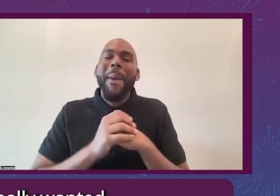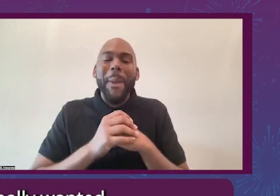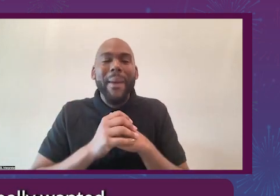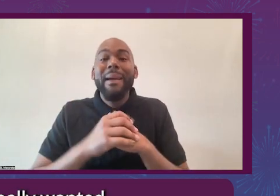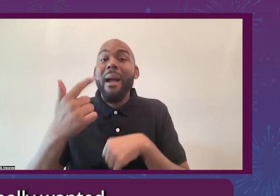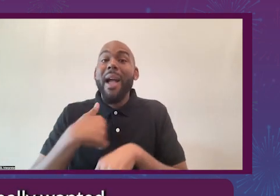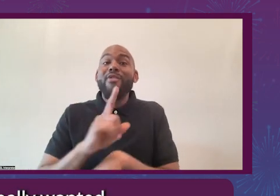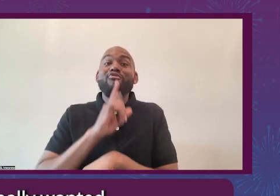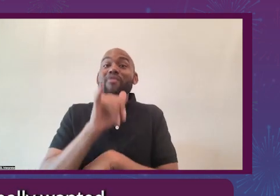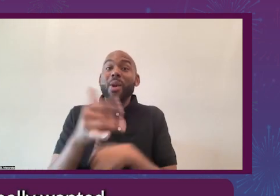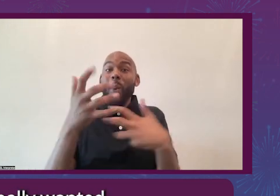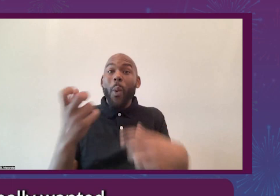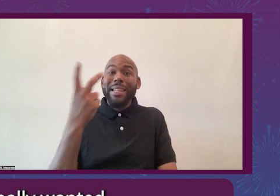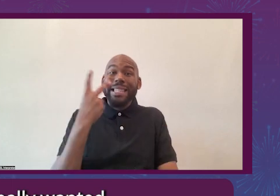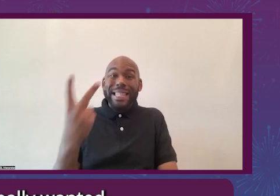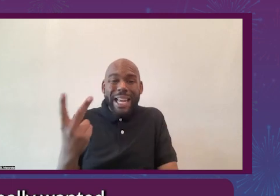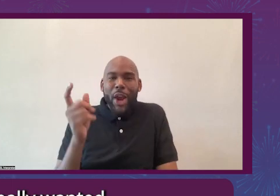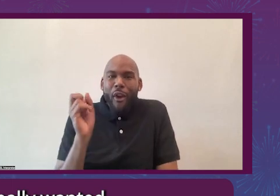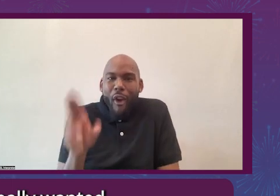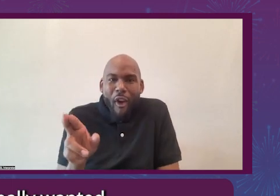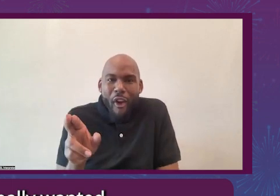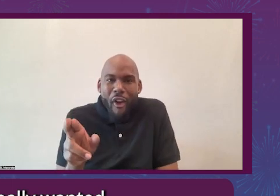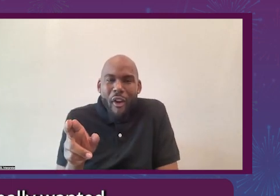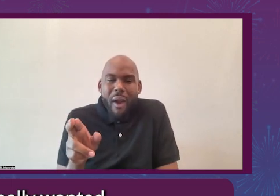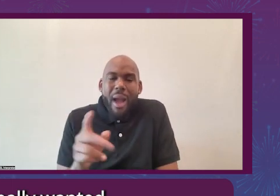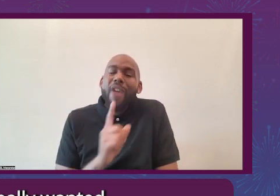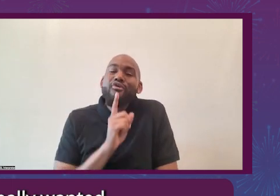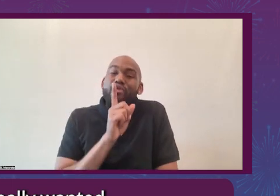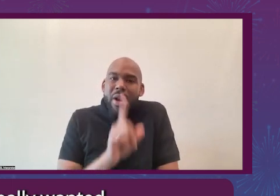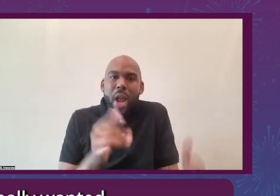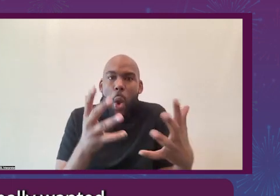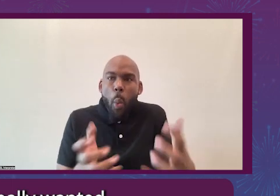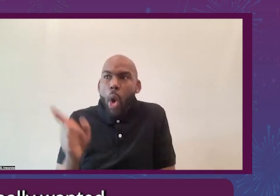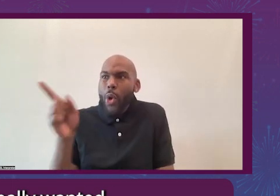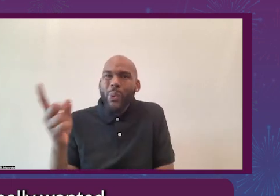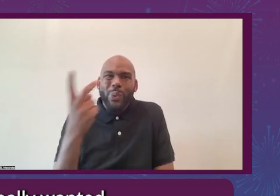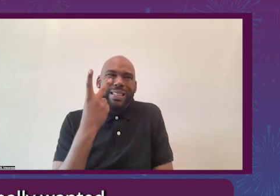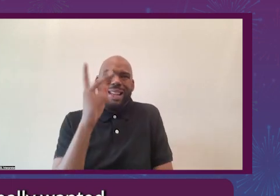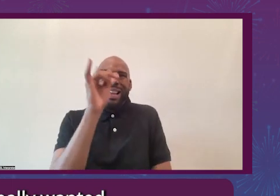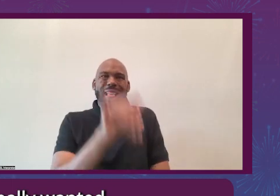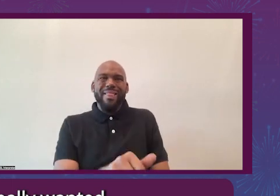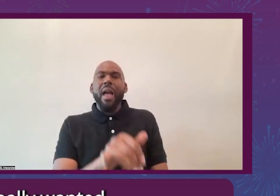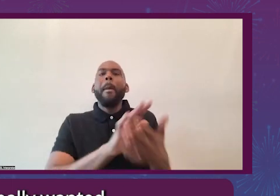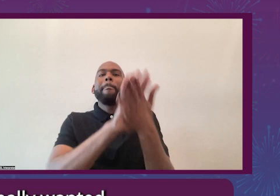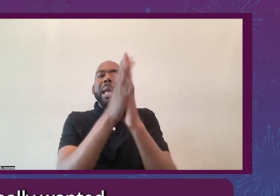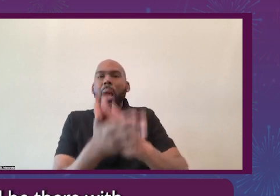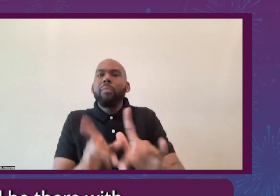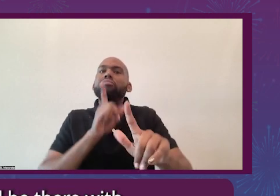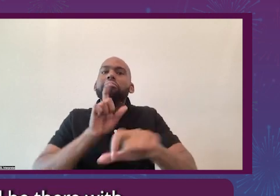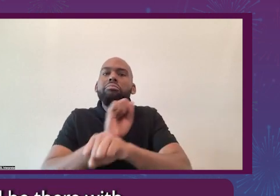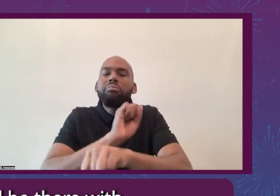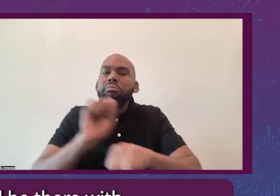her. I really wanted her to see that come to life. But I